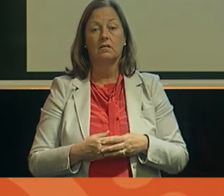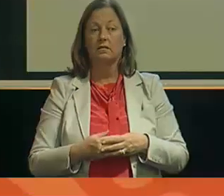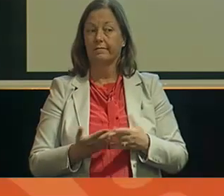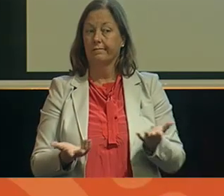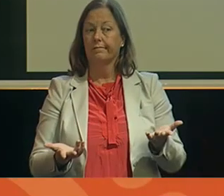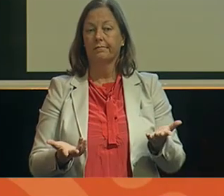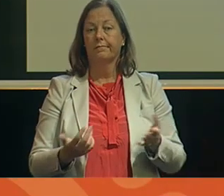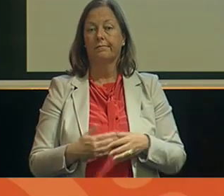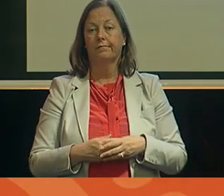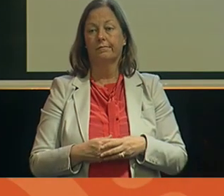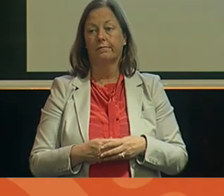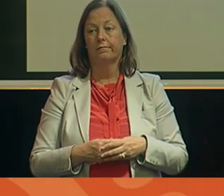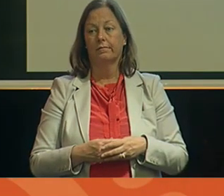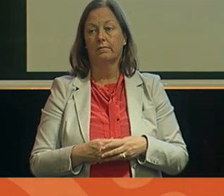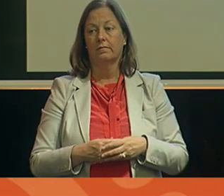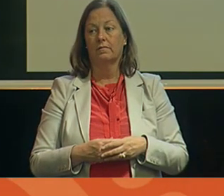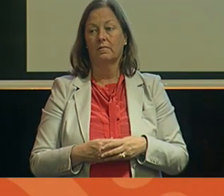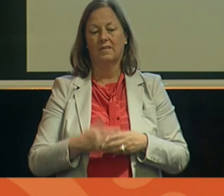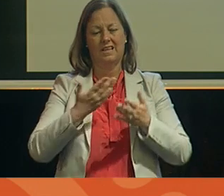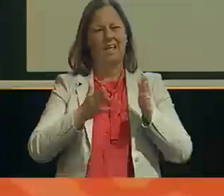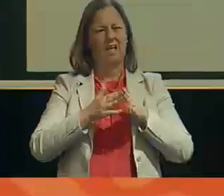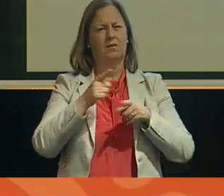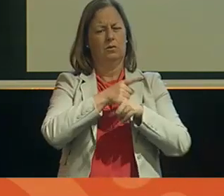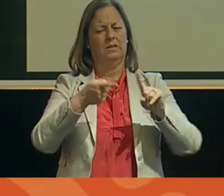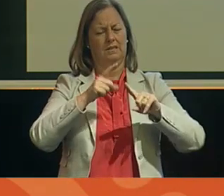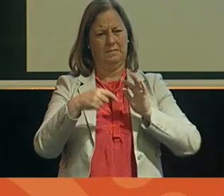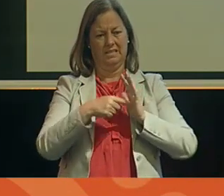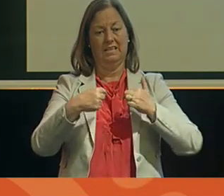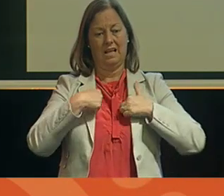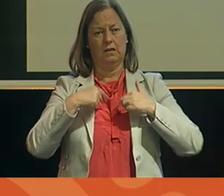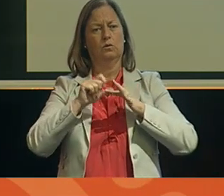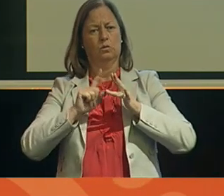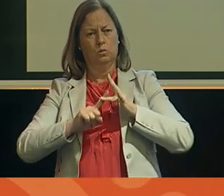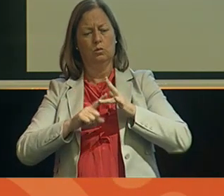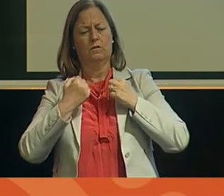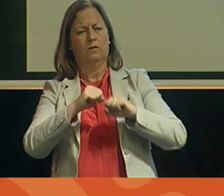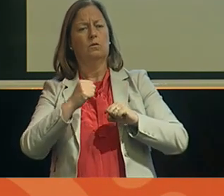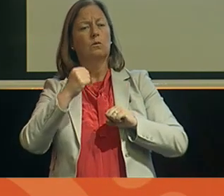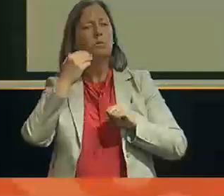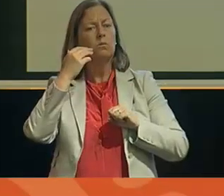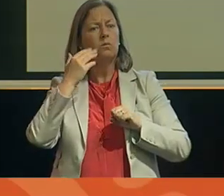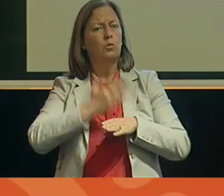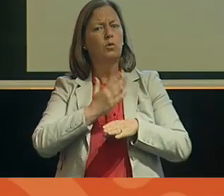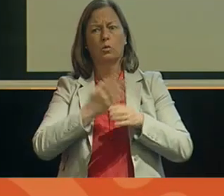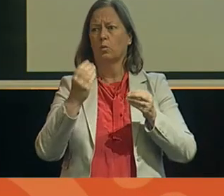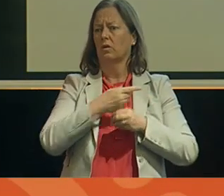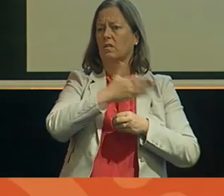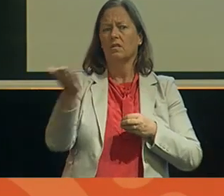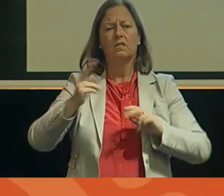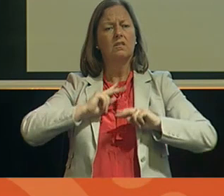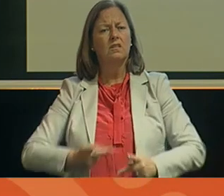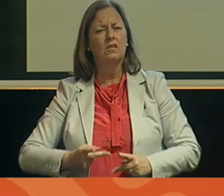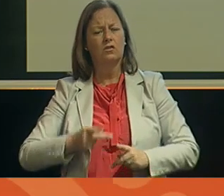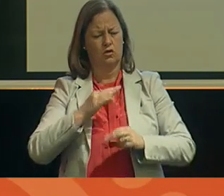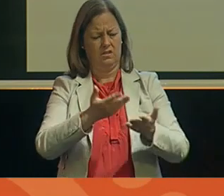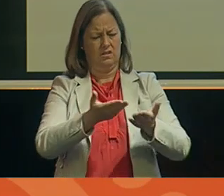Right? How do you expect us to do prevention work among the transgender women if you're not giving us